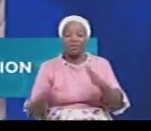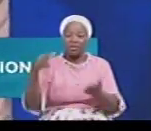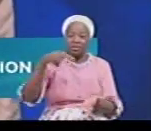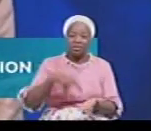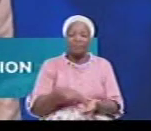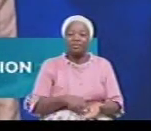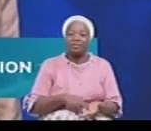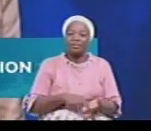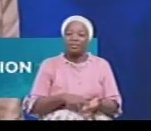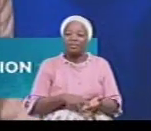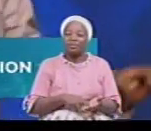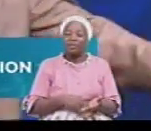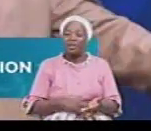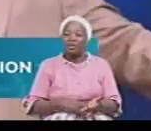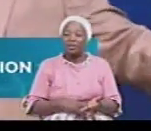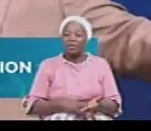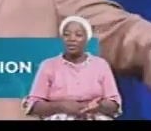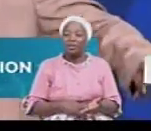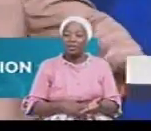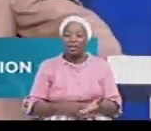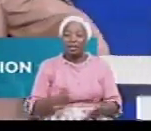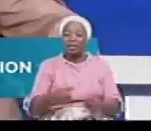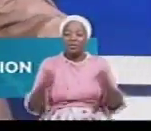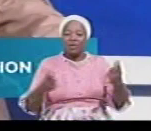great restoration,